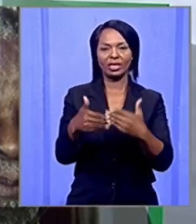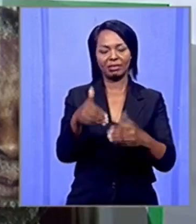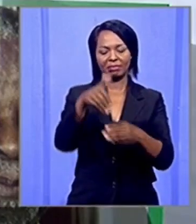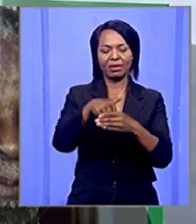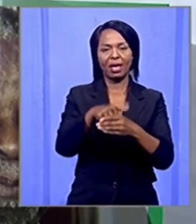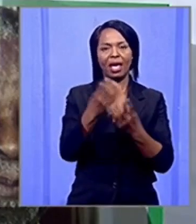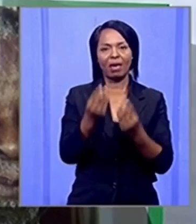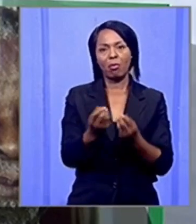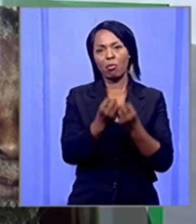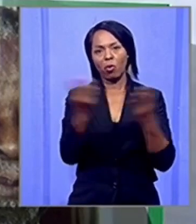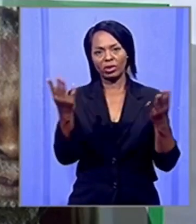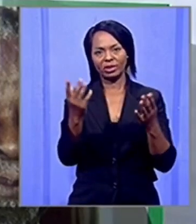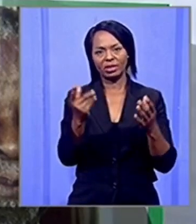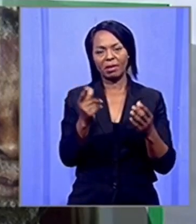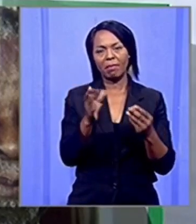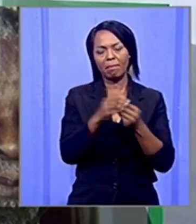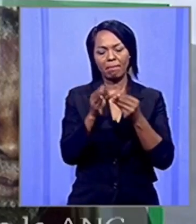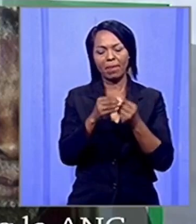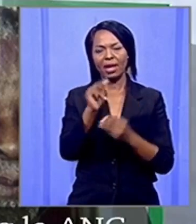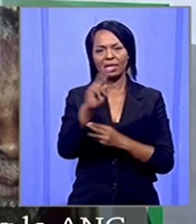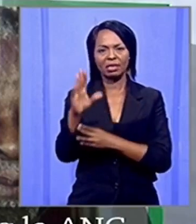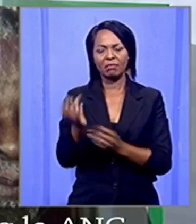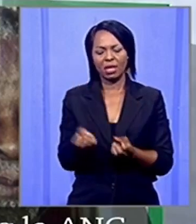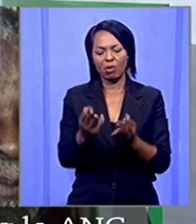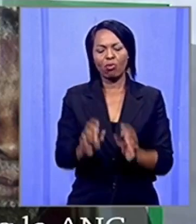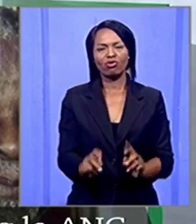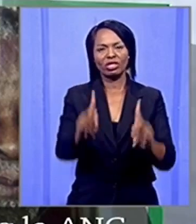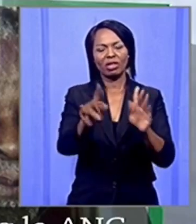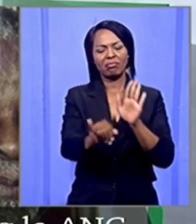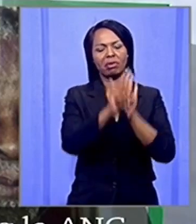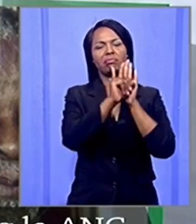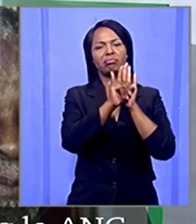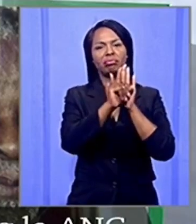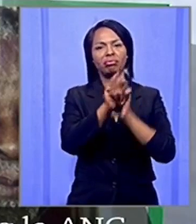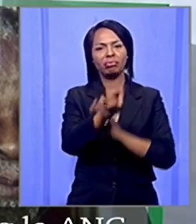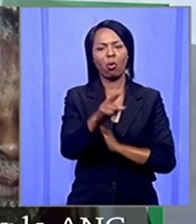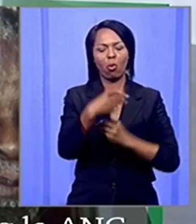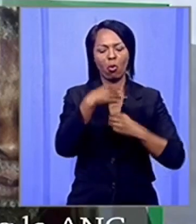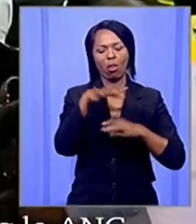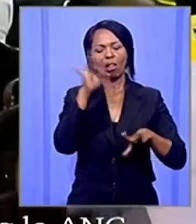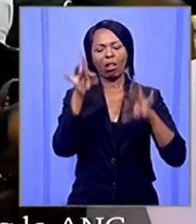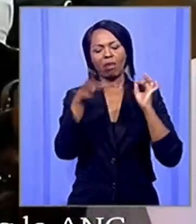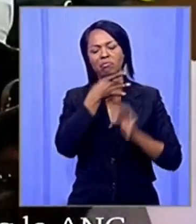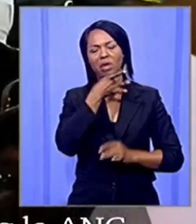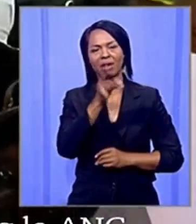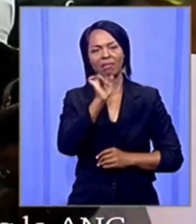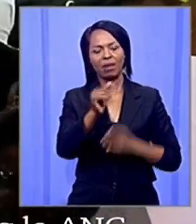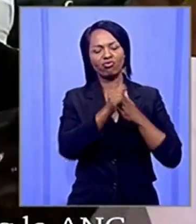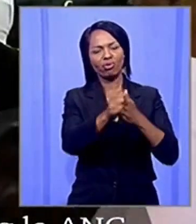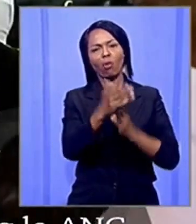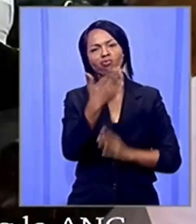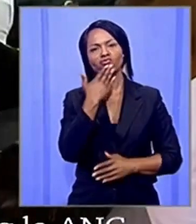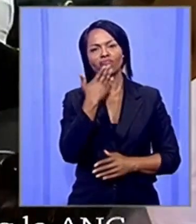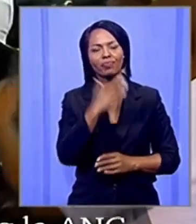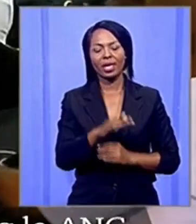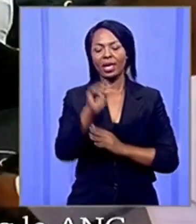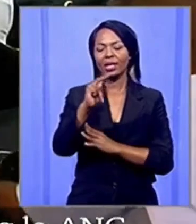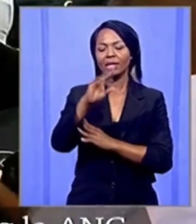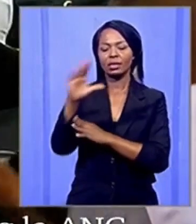branches of the ANC were given an opportunity to identify their own choice of leadership. Jaka ANC ina le manno